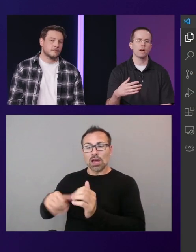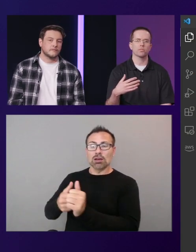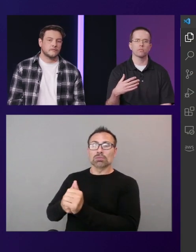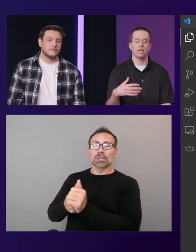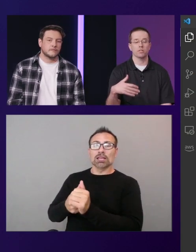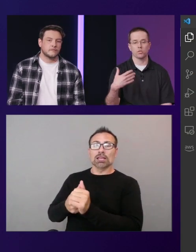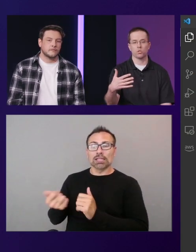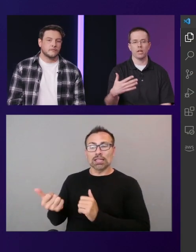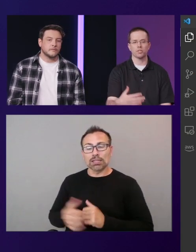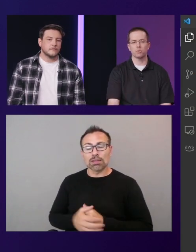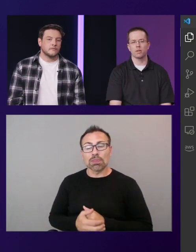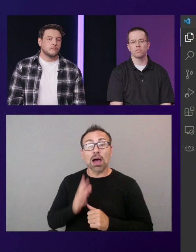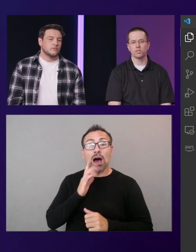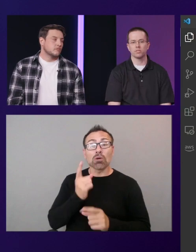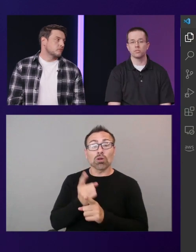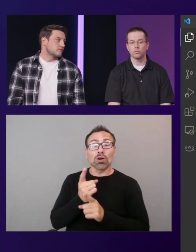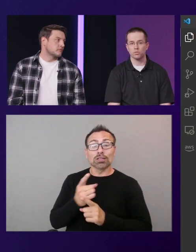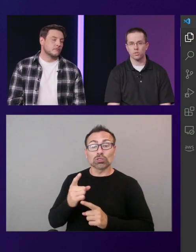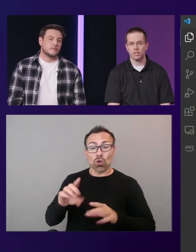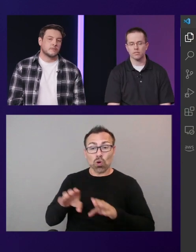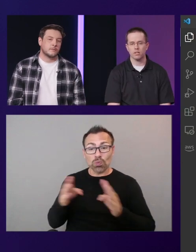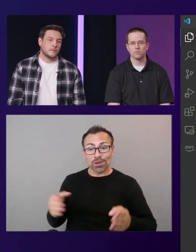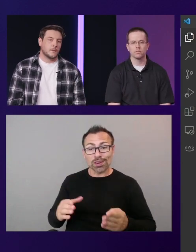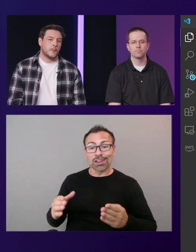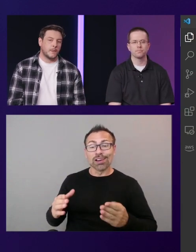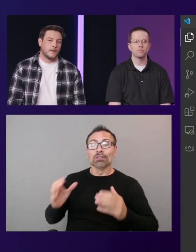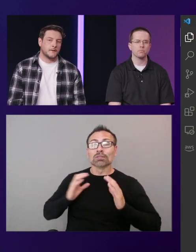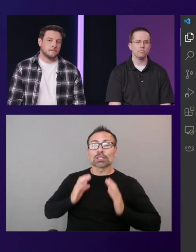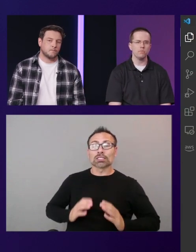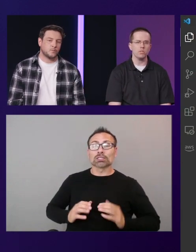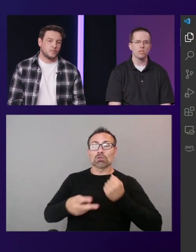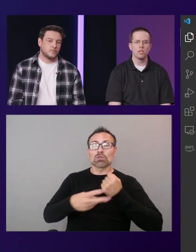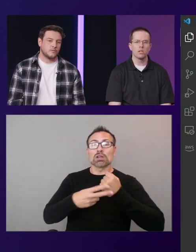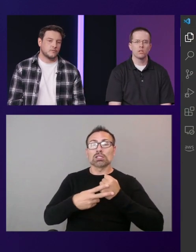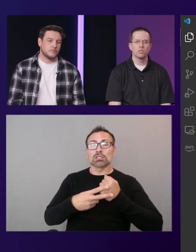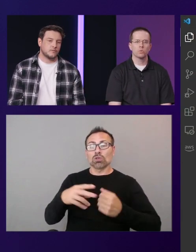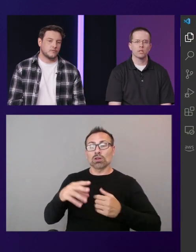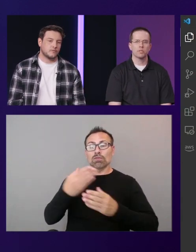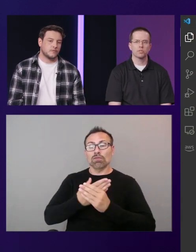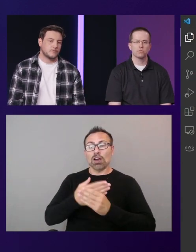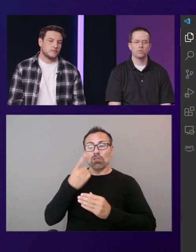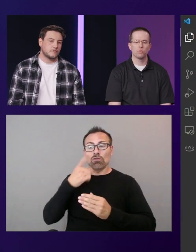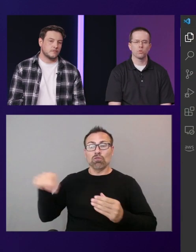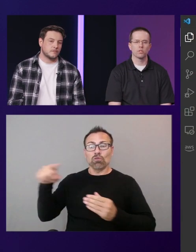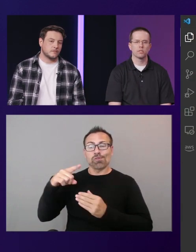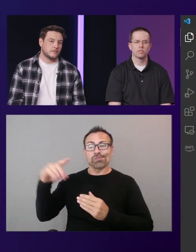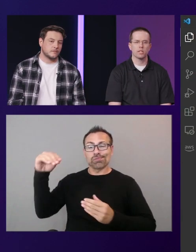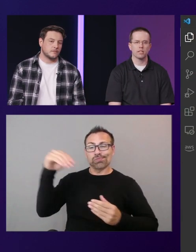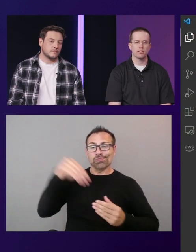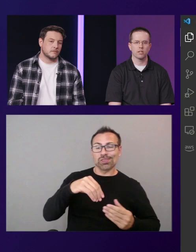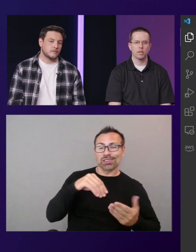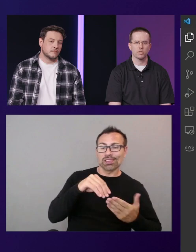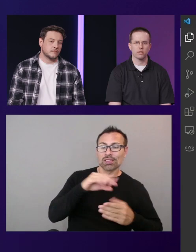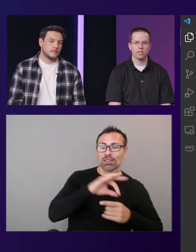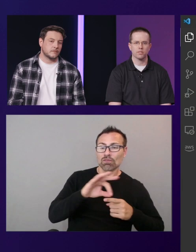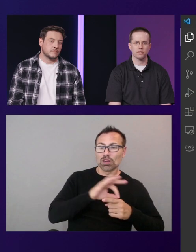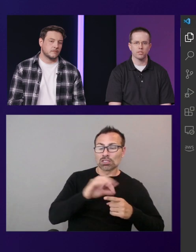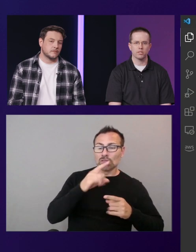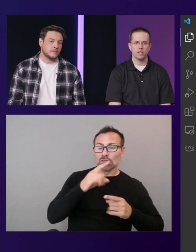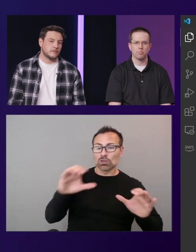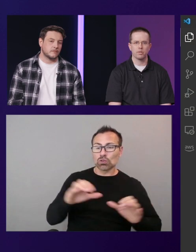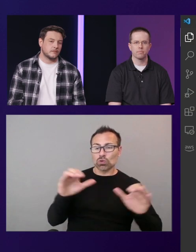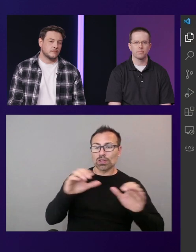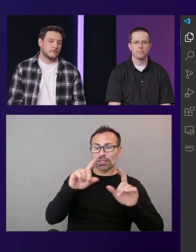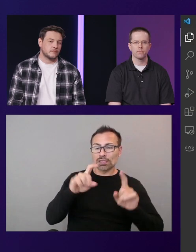customer repository file. This is where I'll actually put my function to do the sorting itself. So we'll give it just a few more seconds here to make sure our tests are